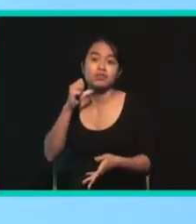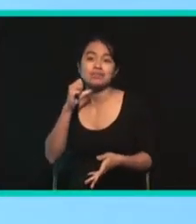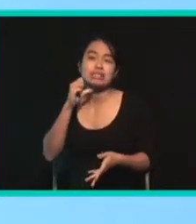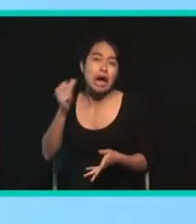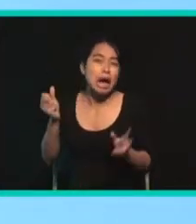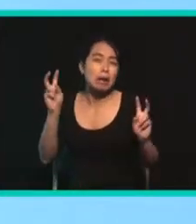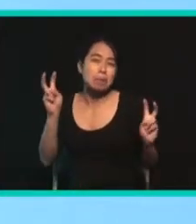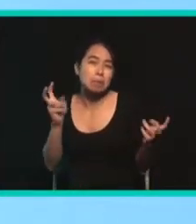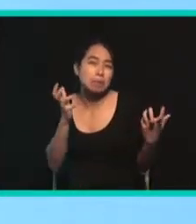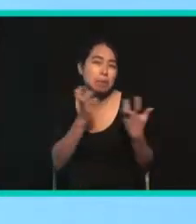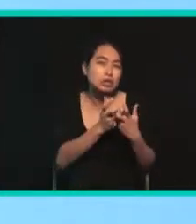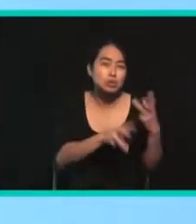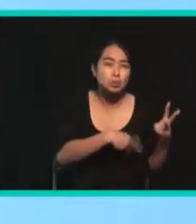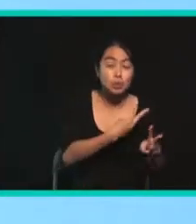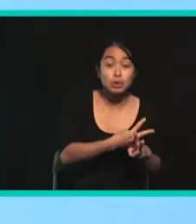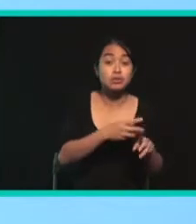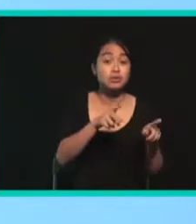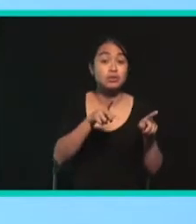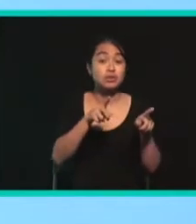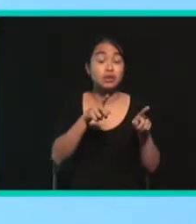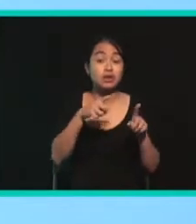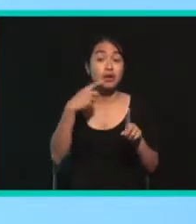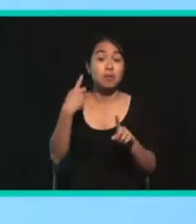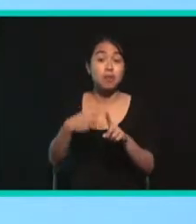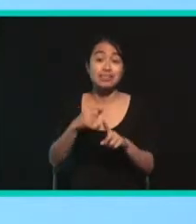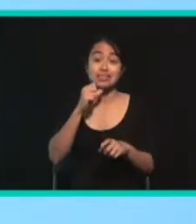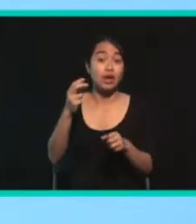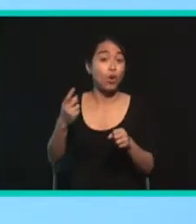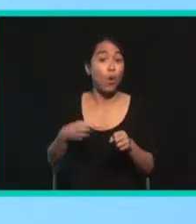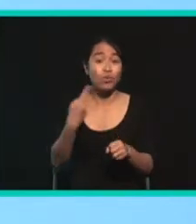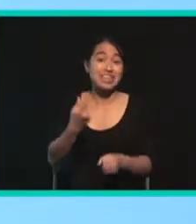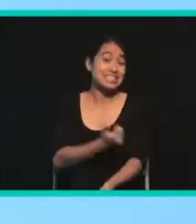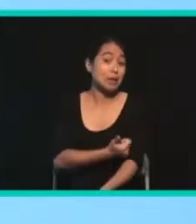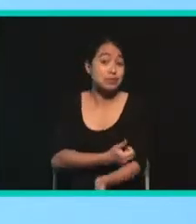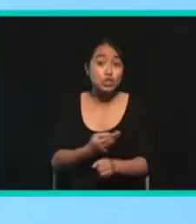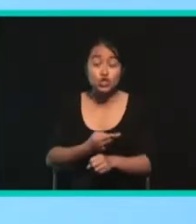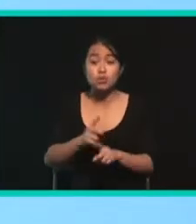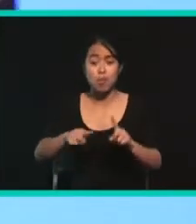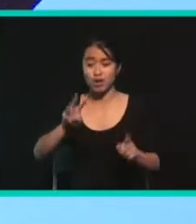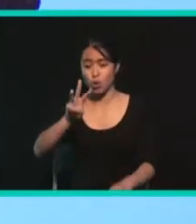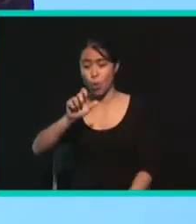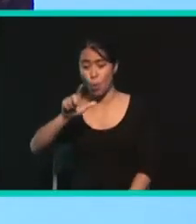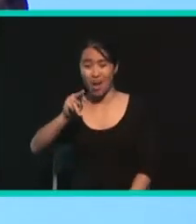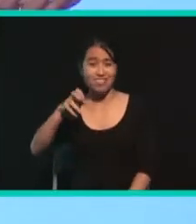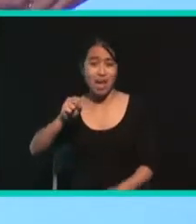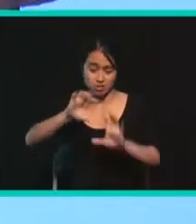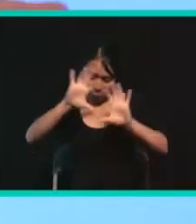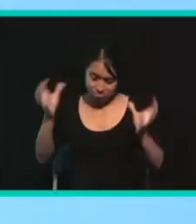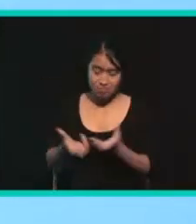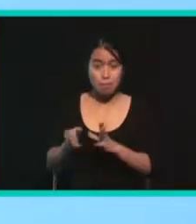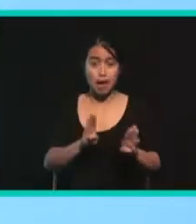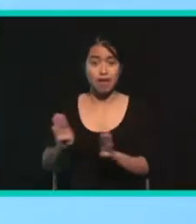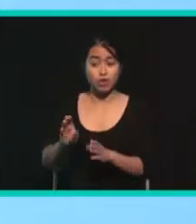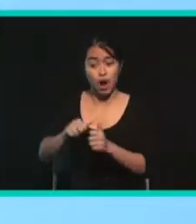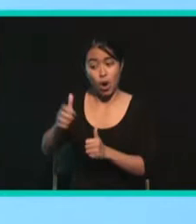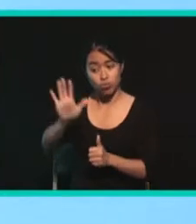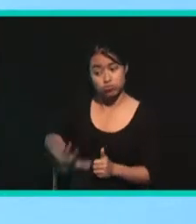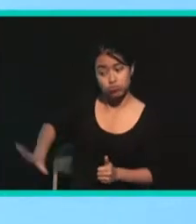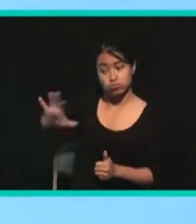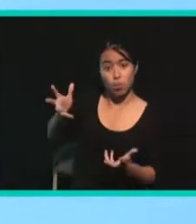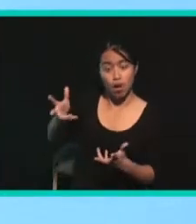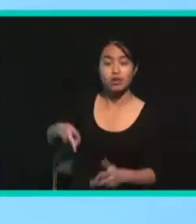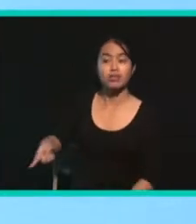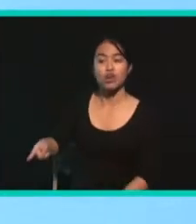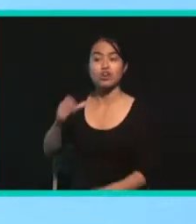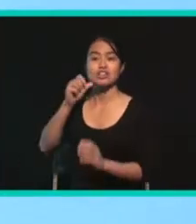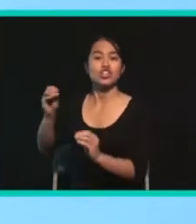else. So we also not only took substance use, but we also looked at just wellness behaviors. I mean, how are they doing? Because again, we're not just teaching them not